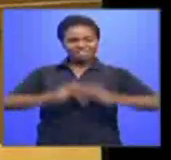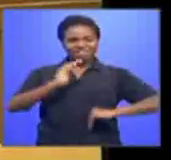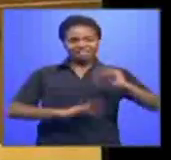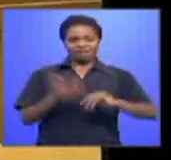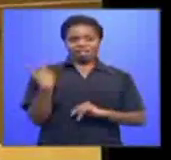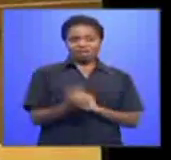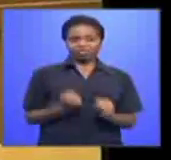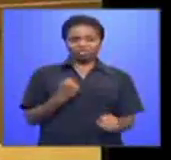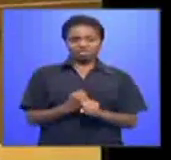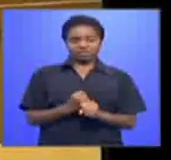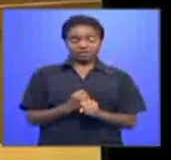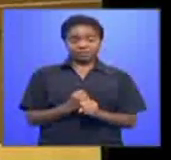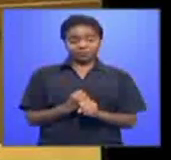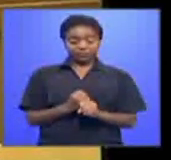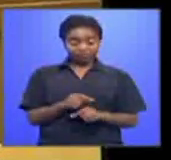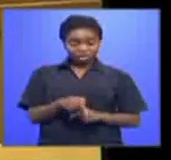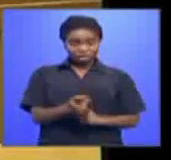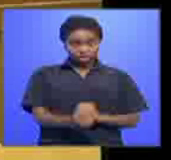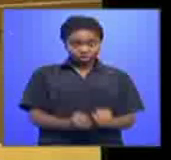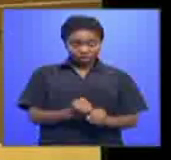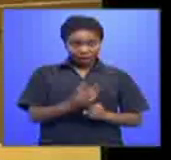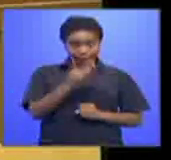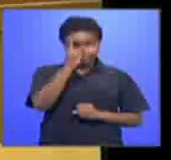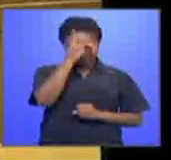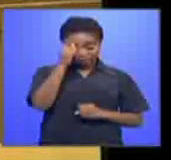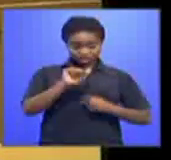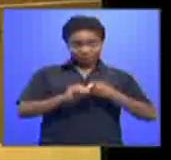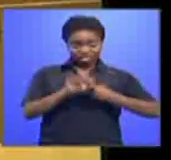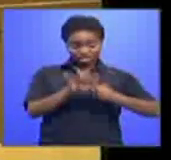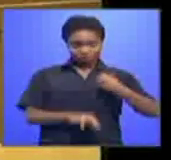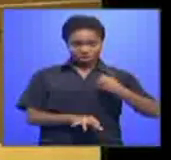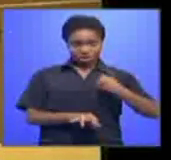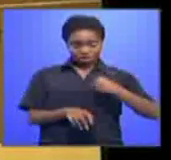By the end of March this year, starting from